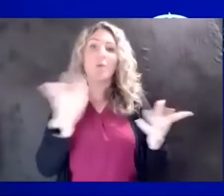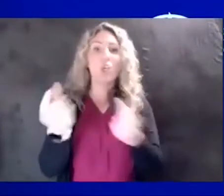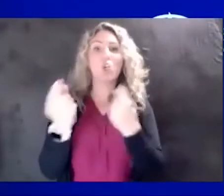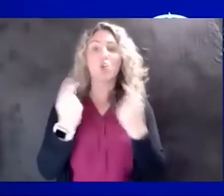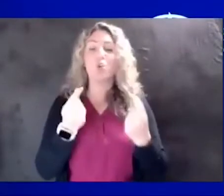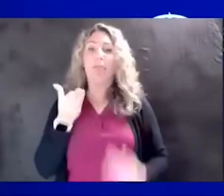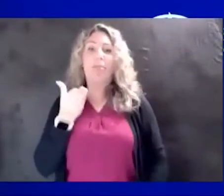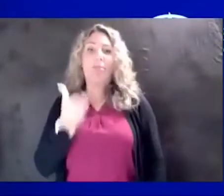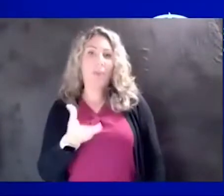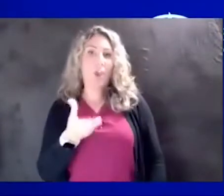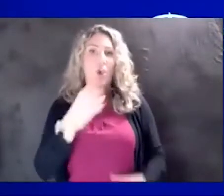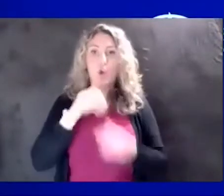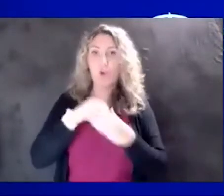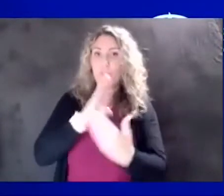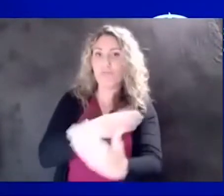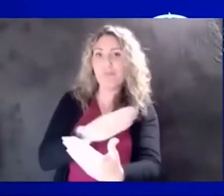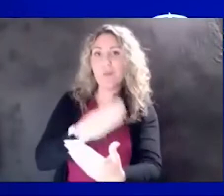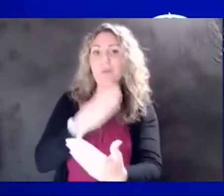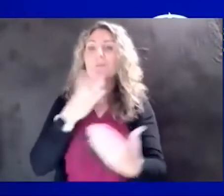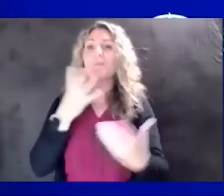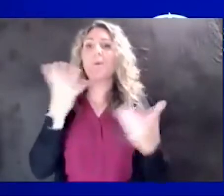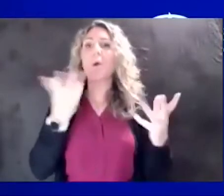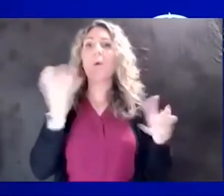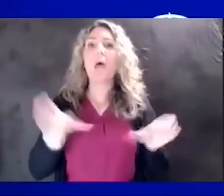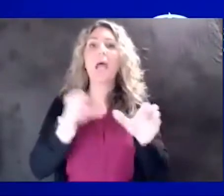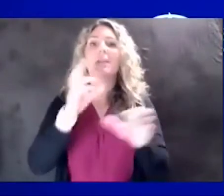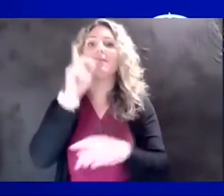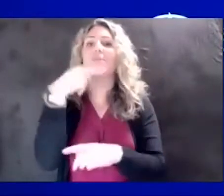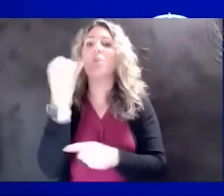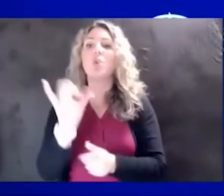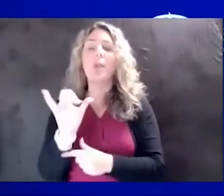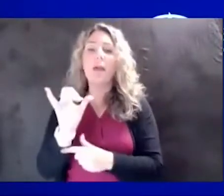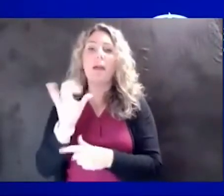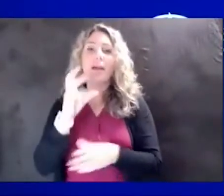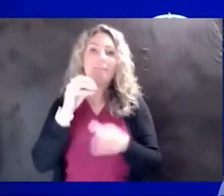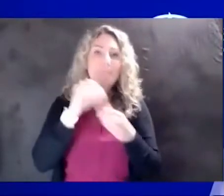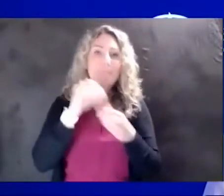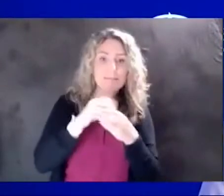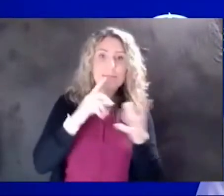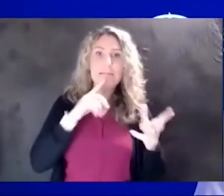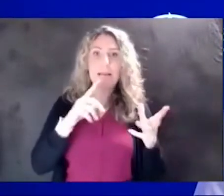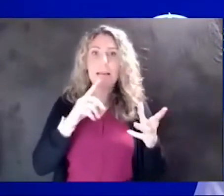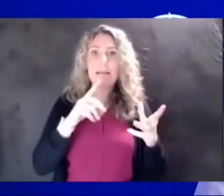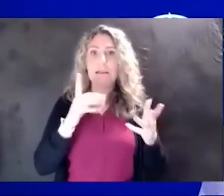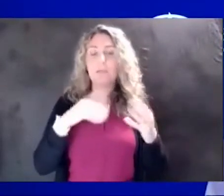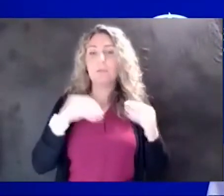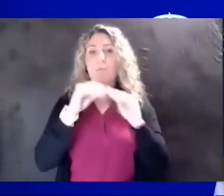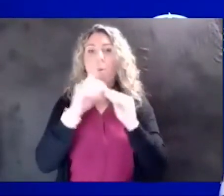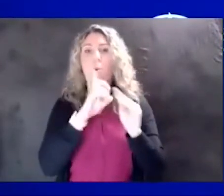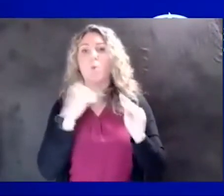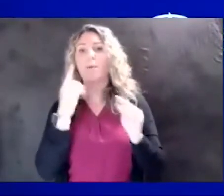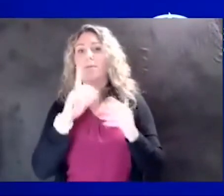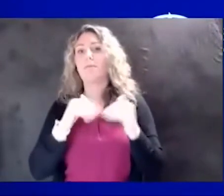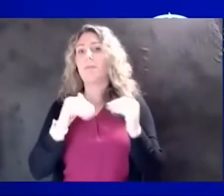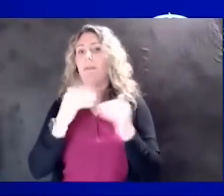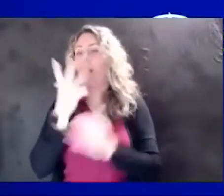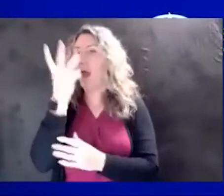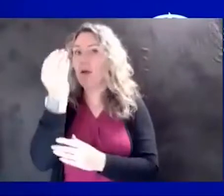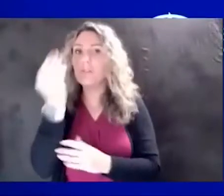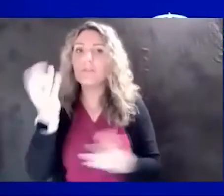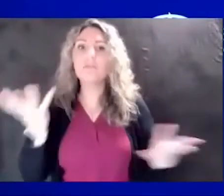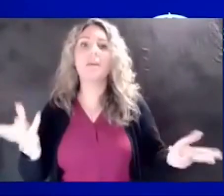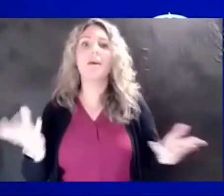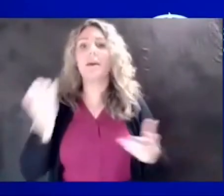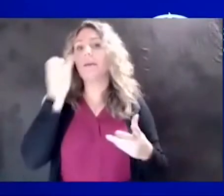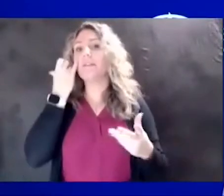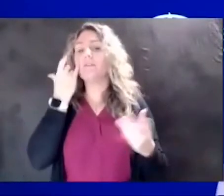in Branson? What are those activities? Again, indoor is probably going to be more risky than outdoor. If you do those things,